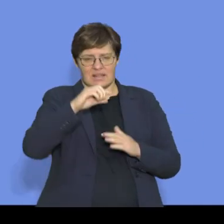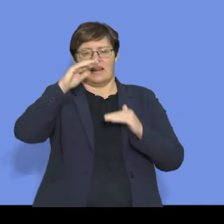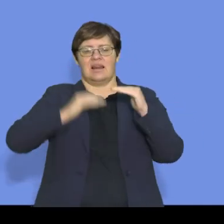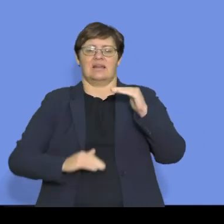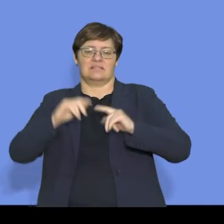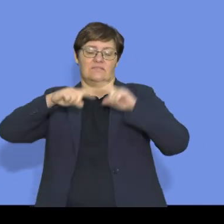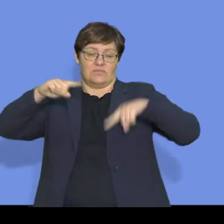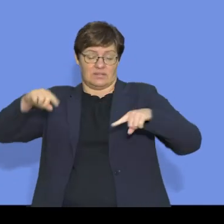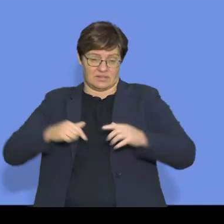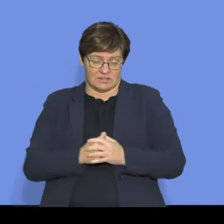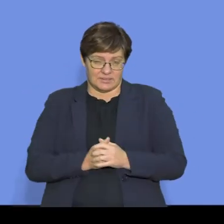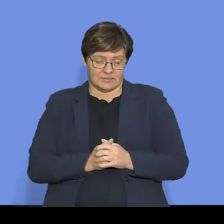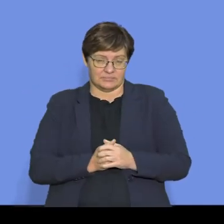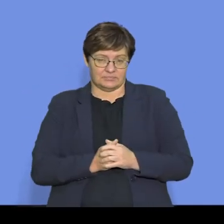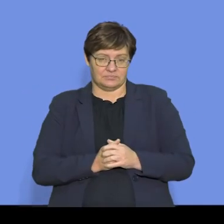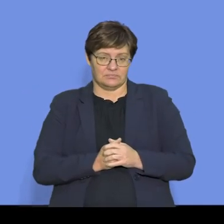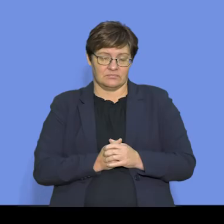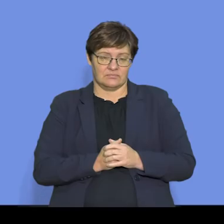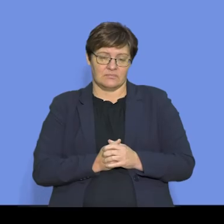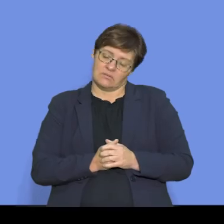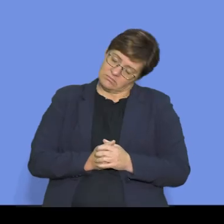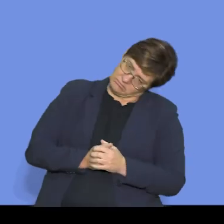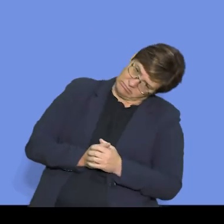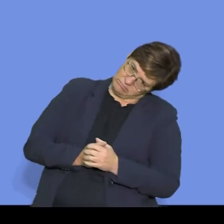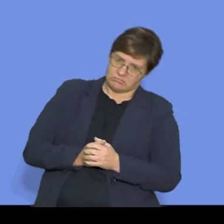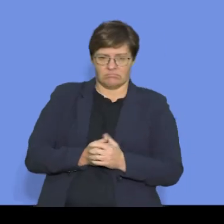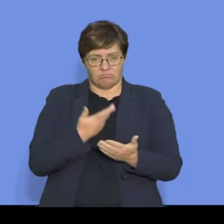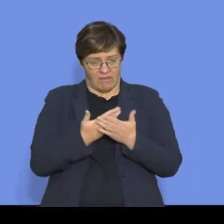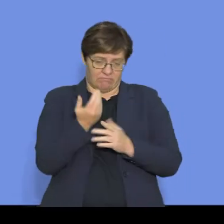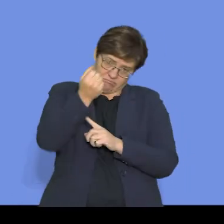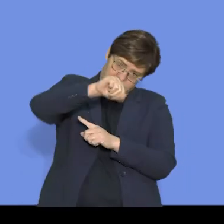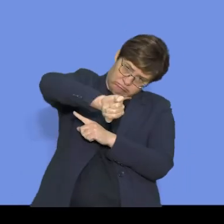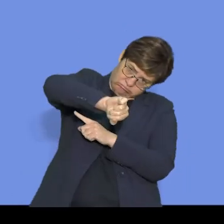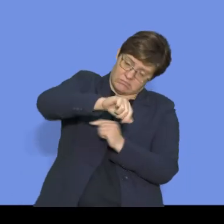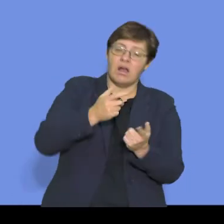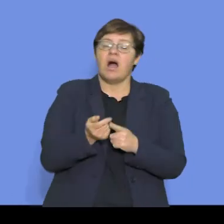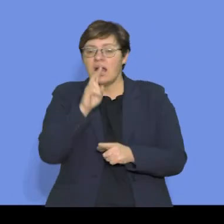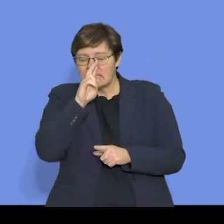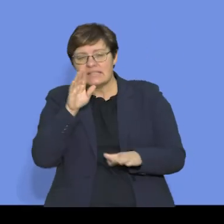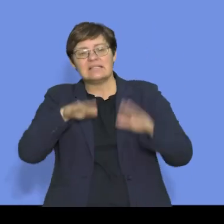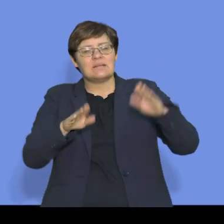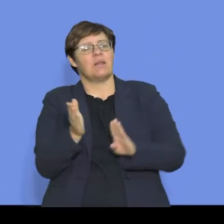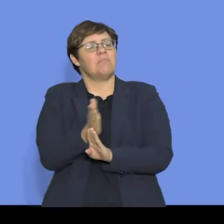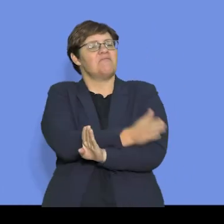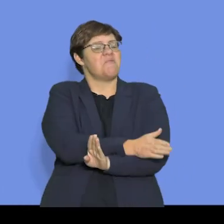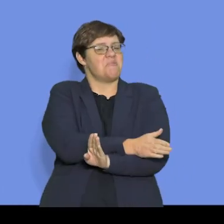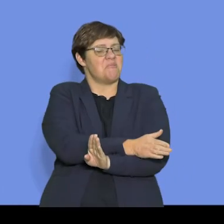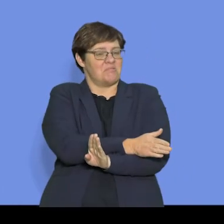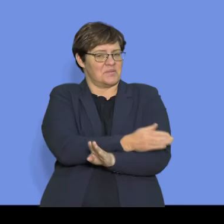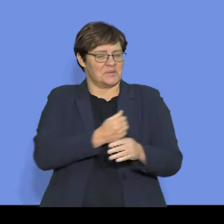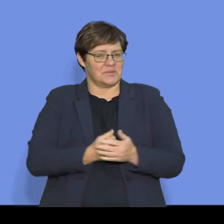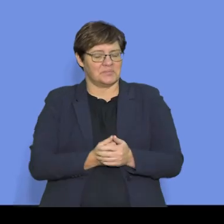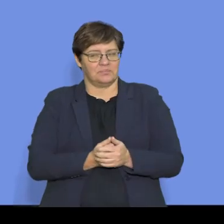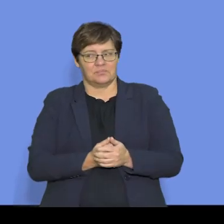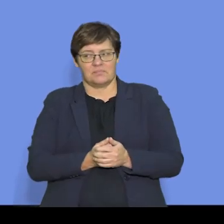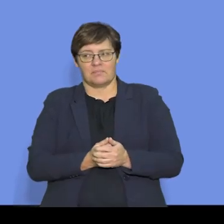variety there is. And if you turn your head sideways, it's actually quite similar to the